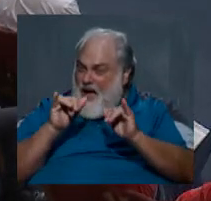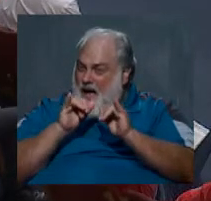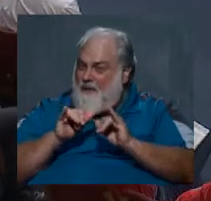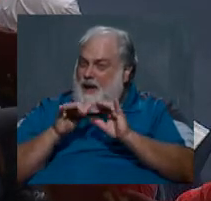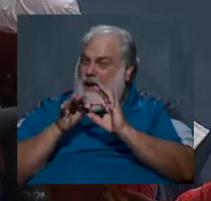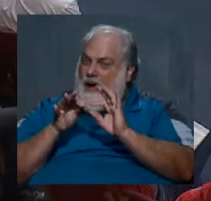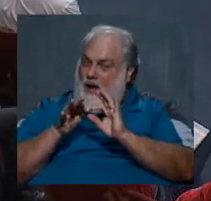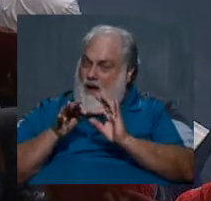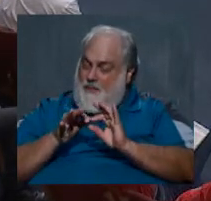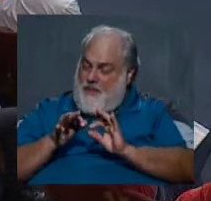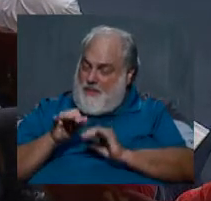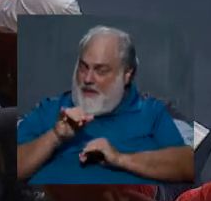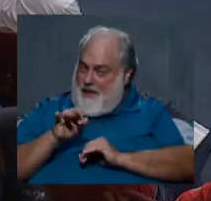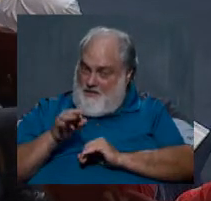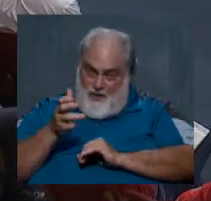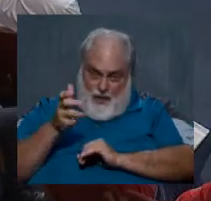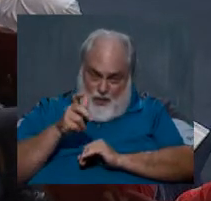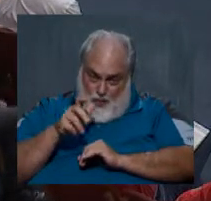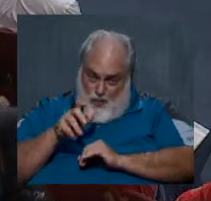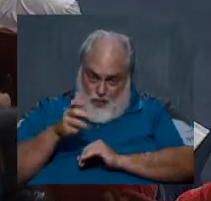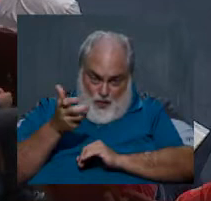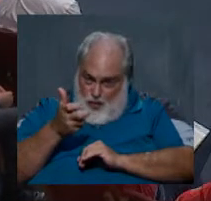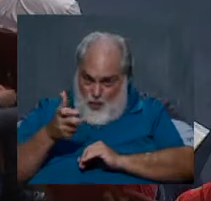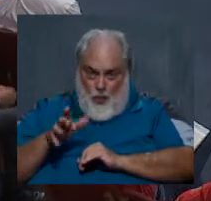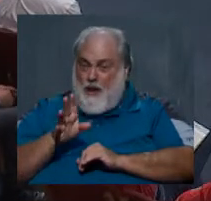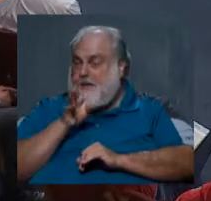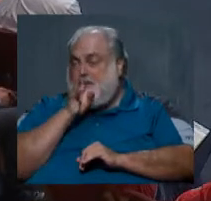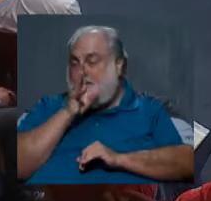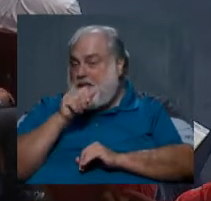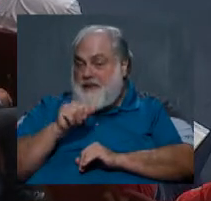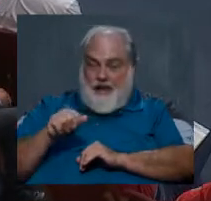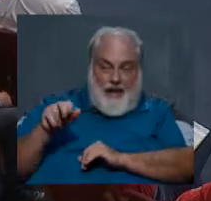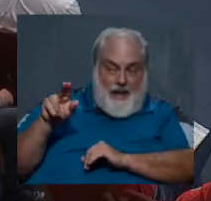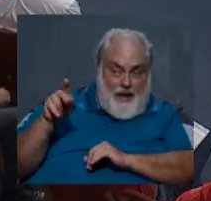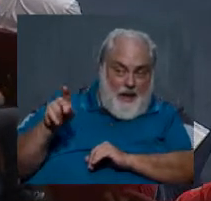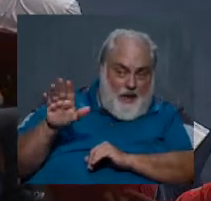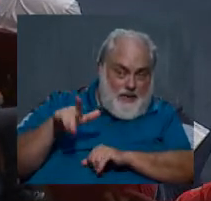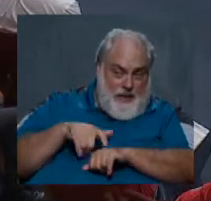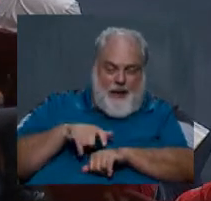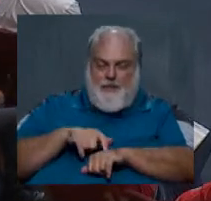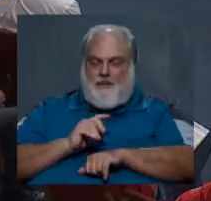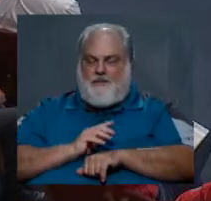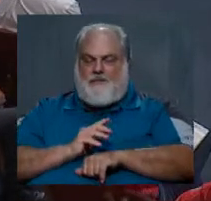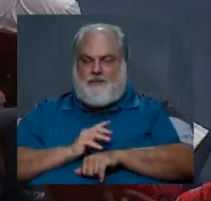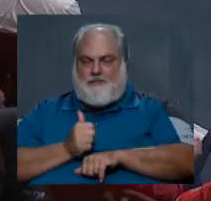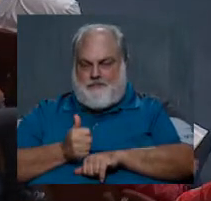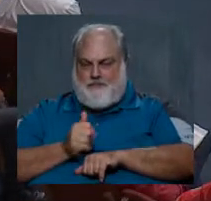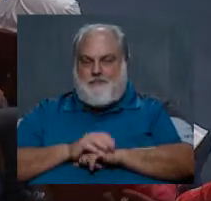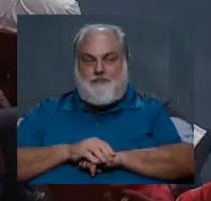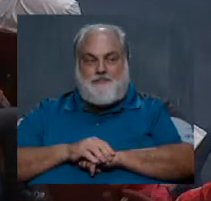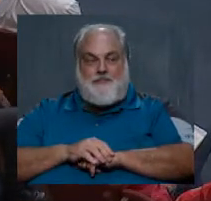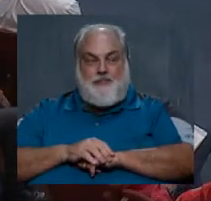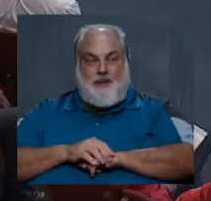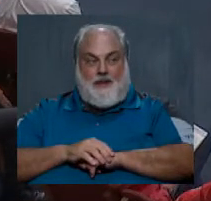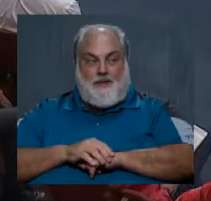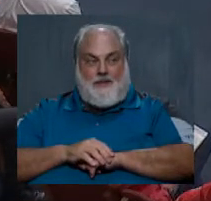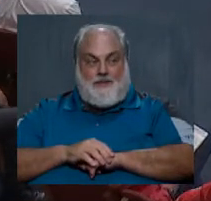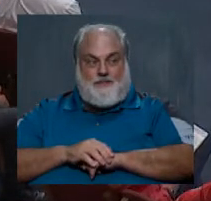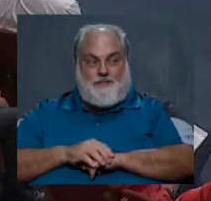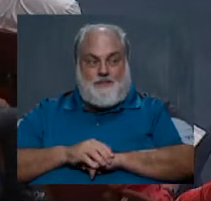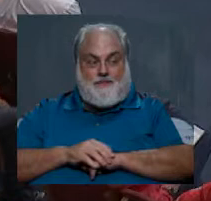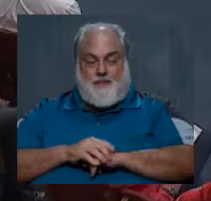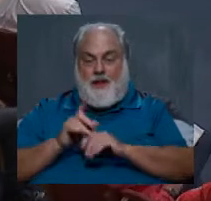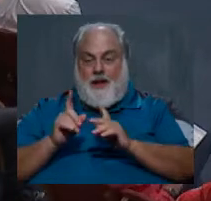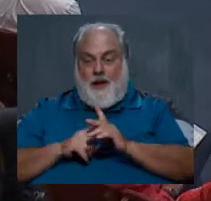are said, and if you don't want to speak, certainly give up your time. So with that in mind,